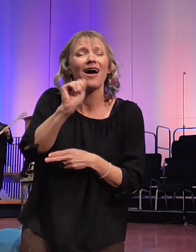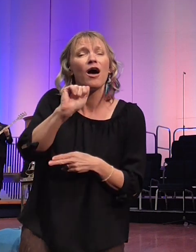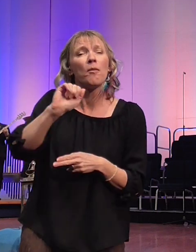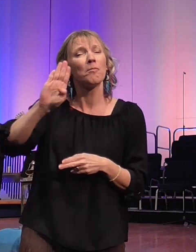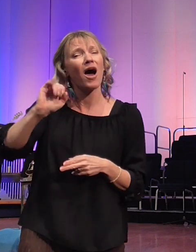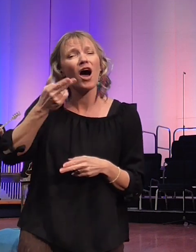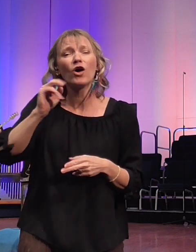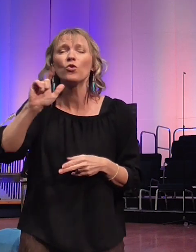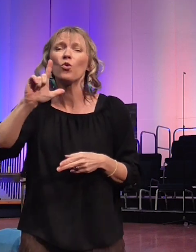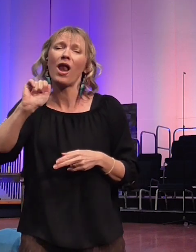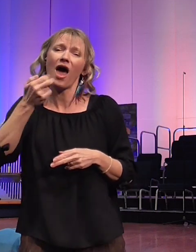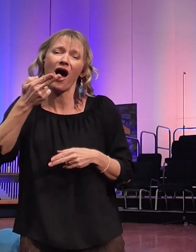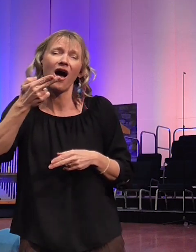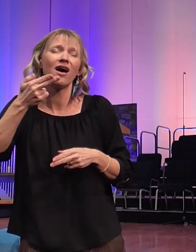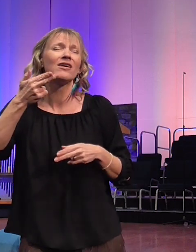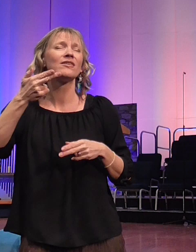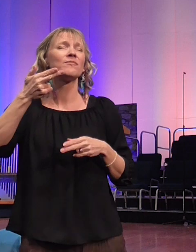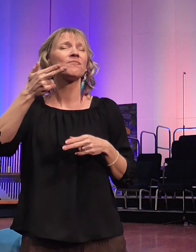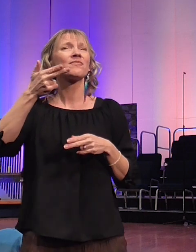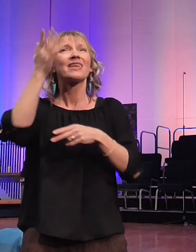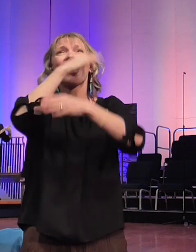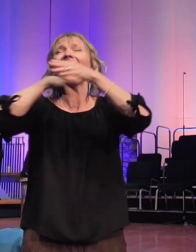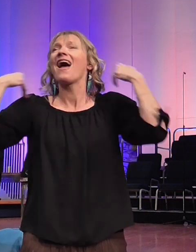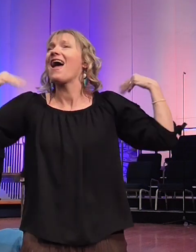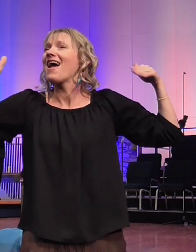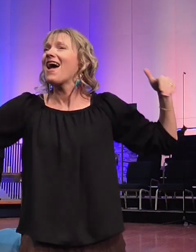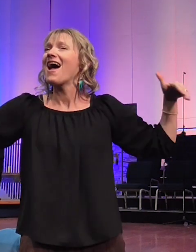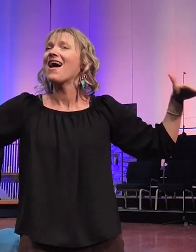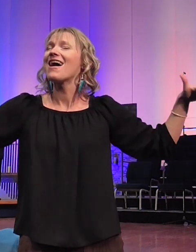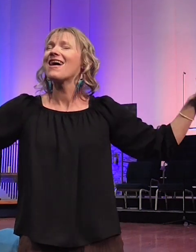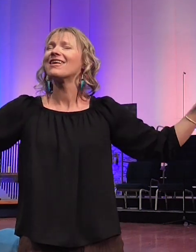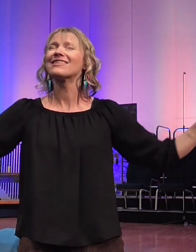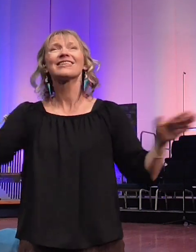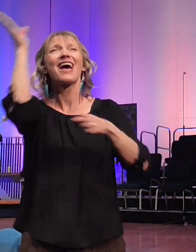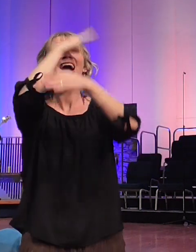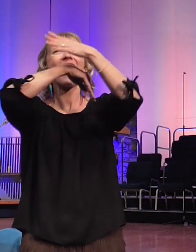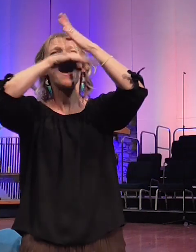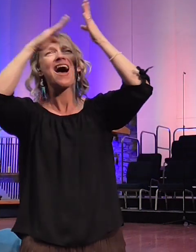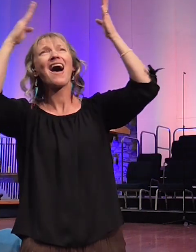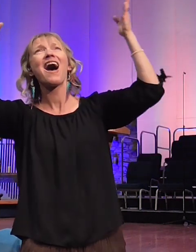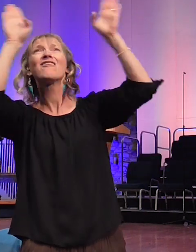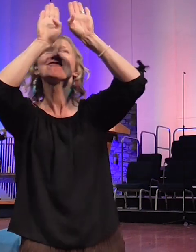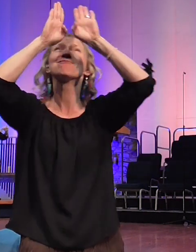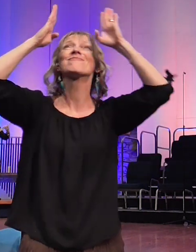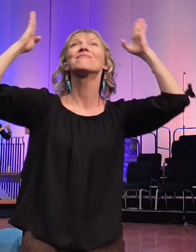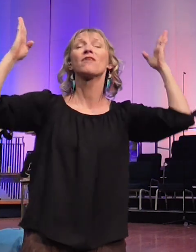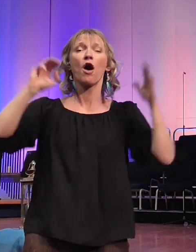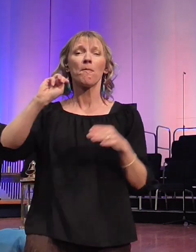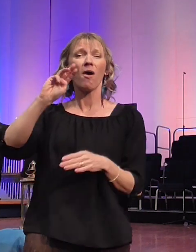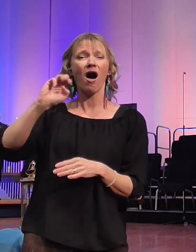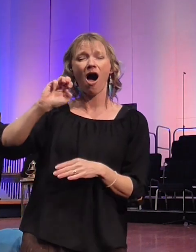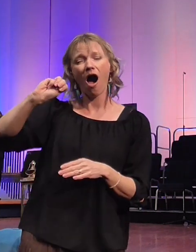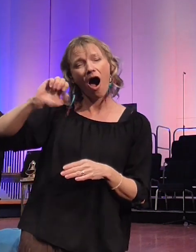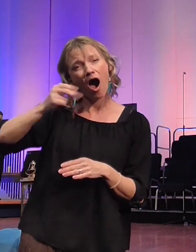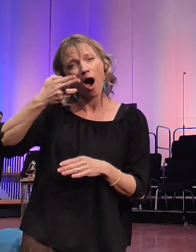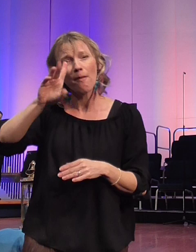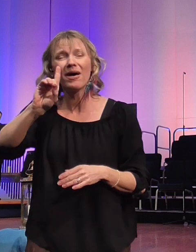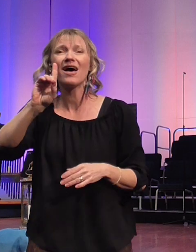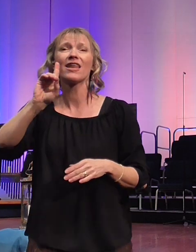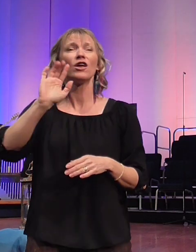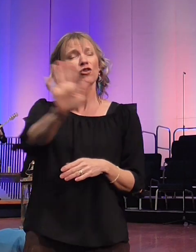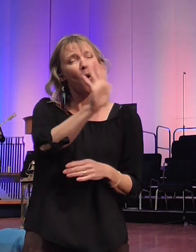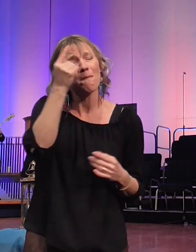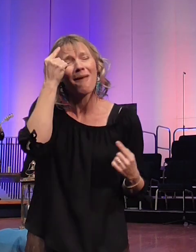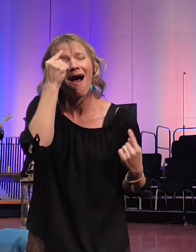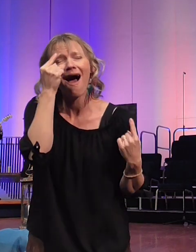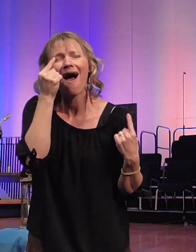Buddha, Baha'u'llah, angel's wings or heaven's door. It's Muhammad, it's your